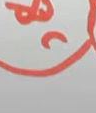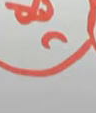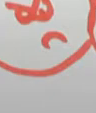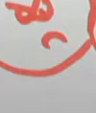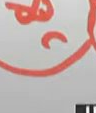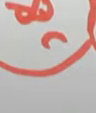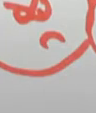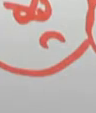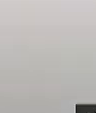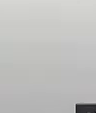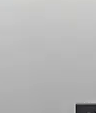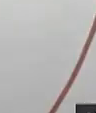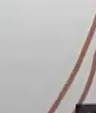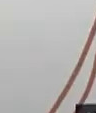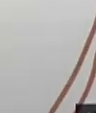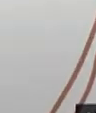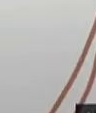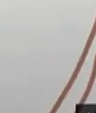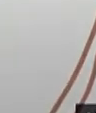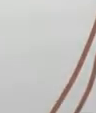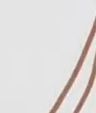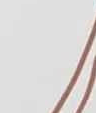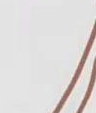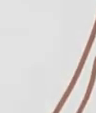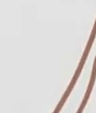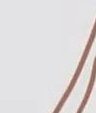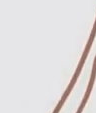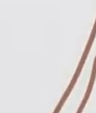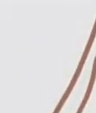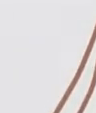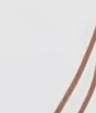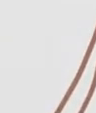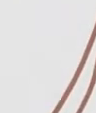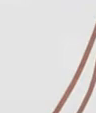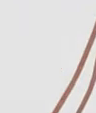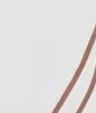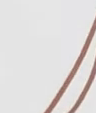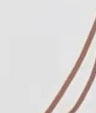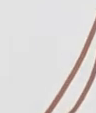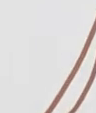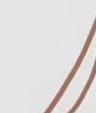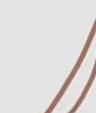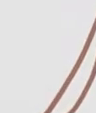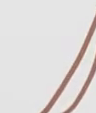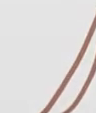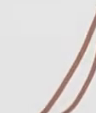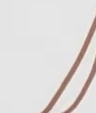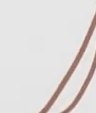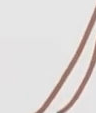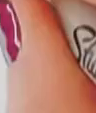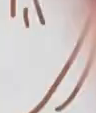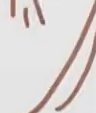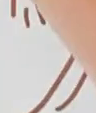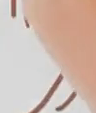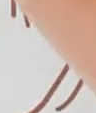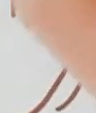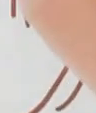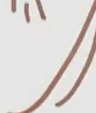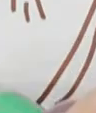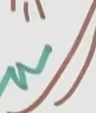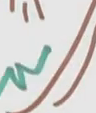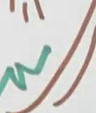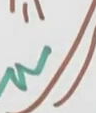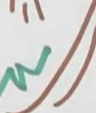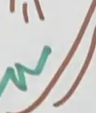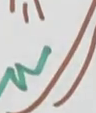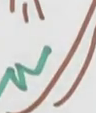forms. Imagine the cancer is an oak forest. A forest grows in a localised place, gradually increasing in size.